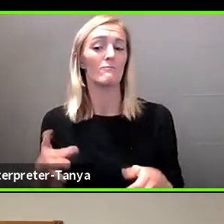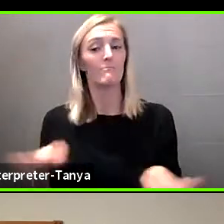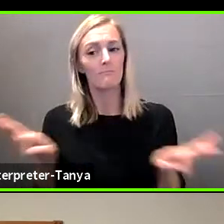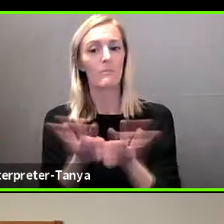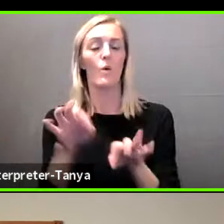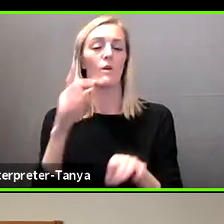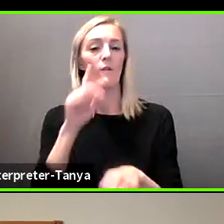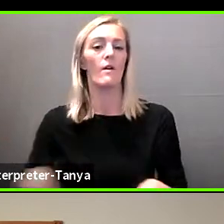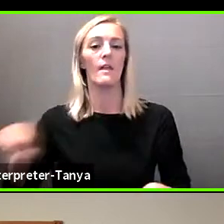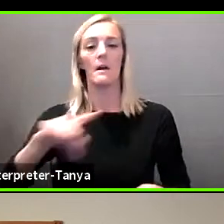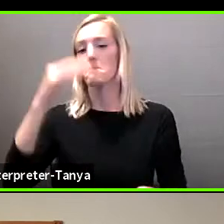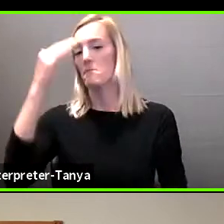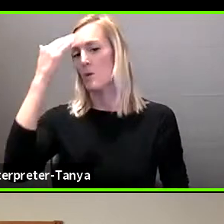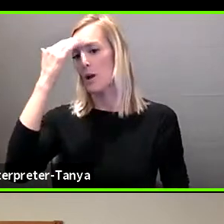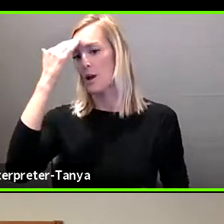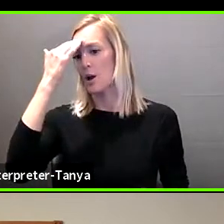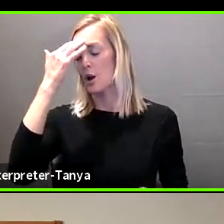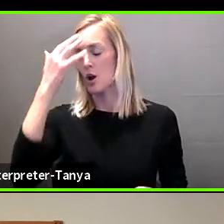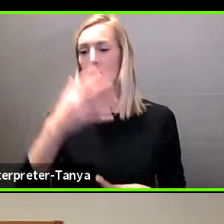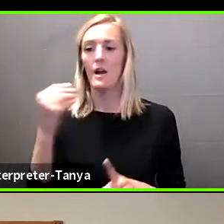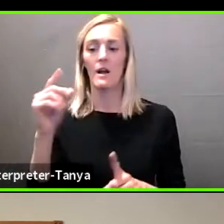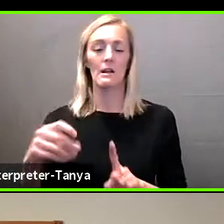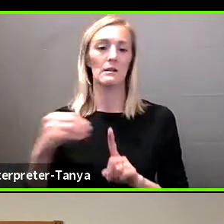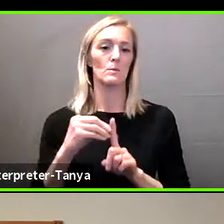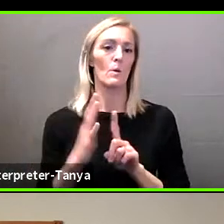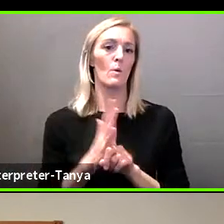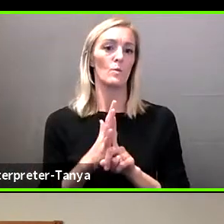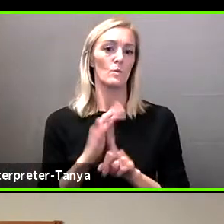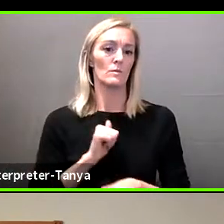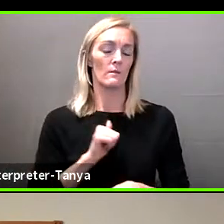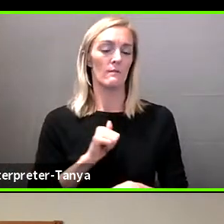be aware and to expose themselves to